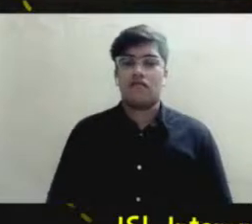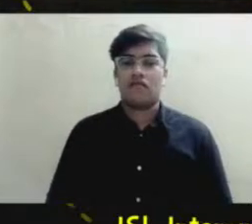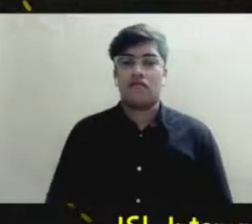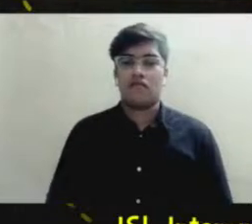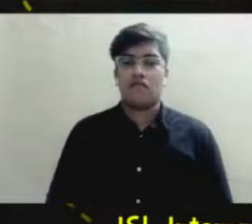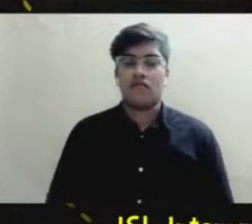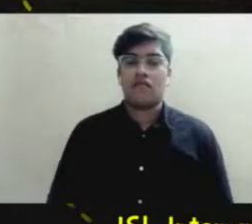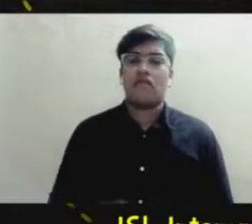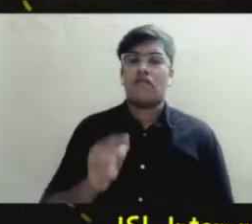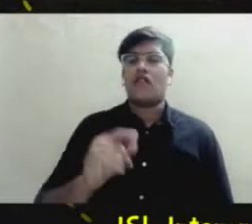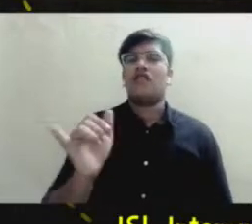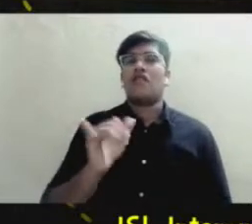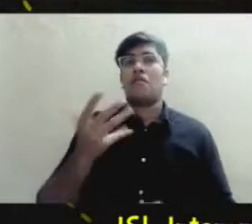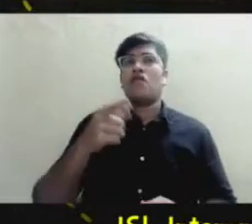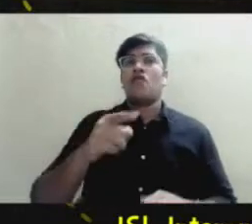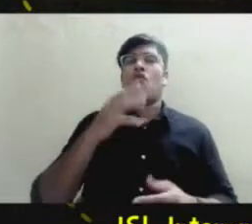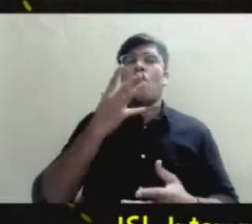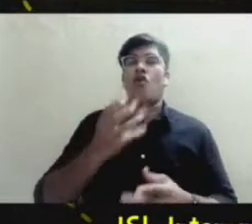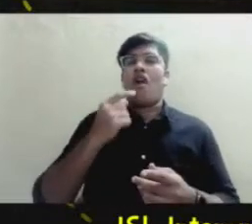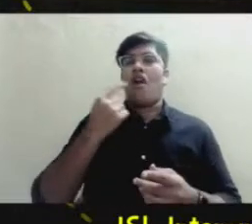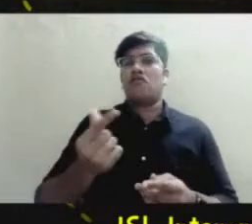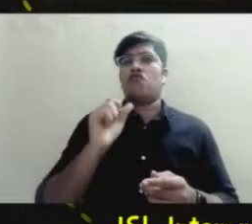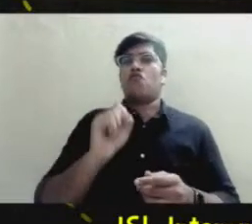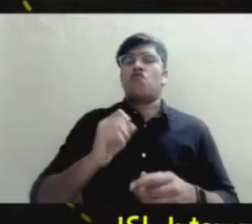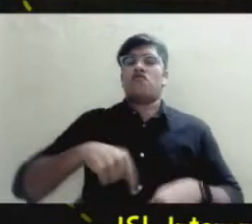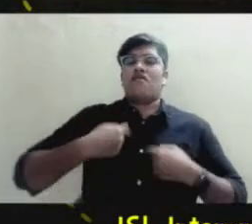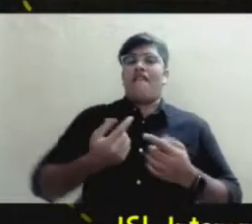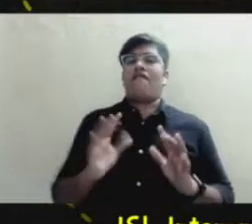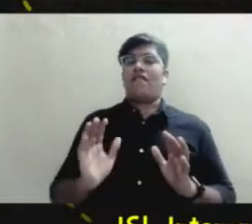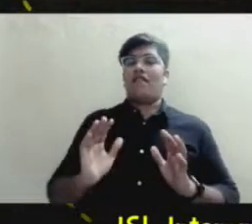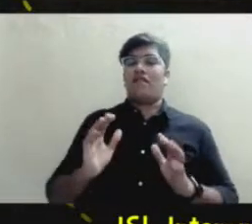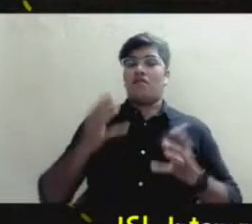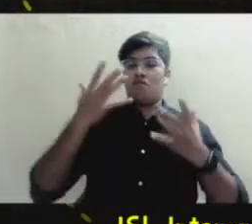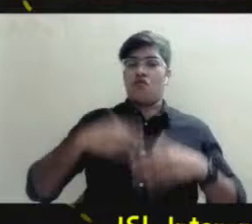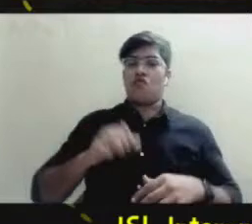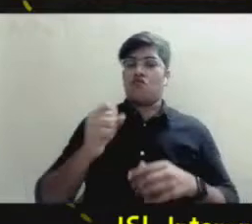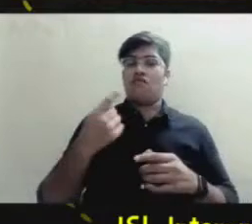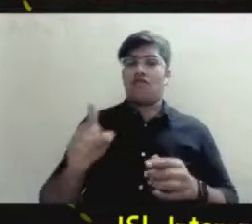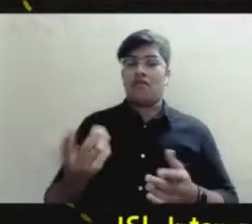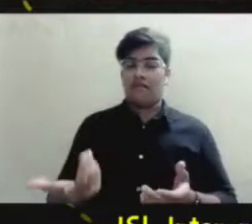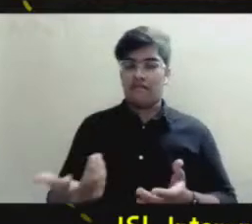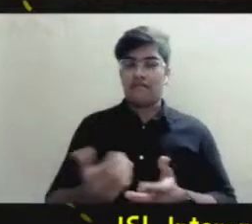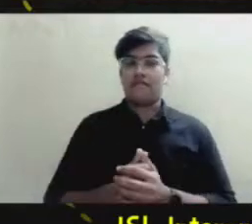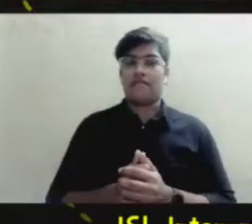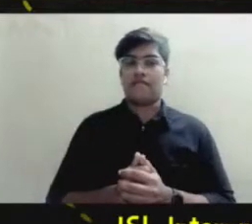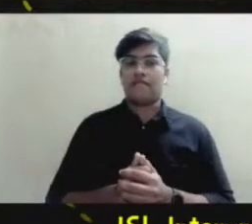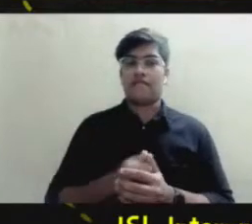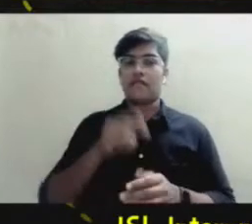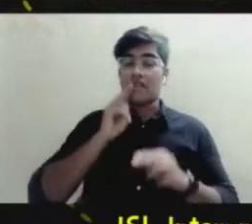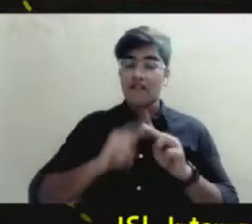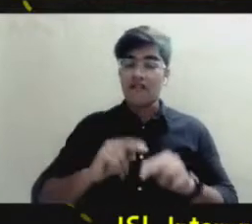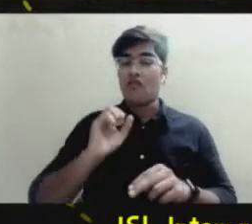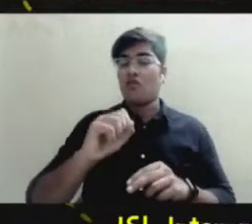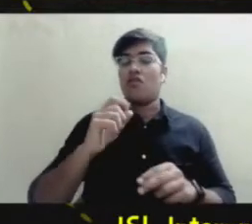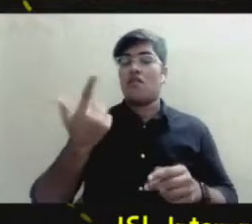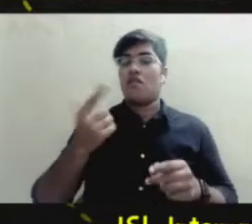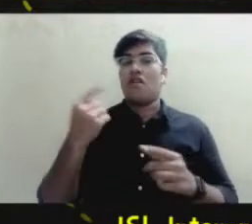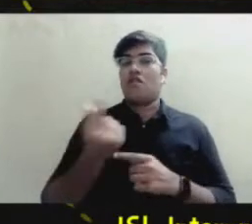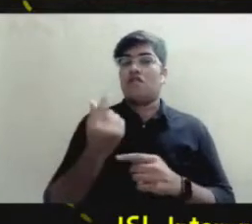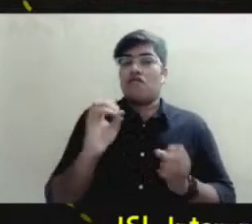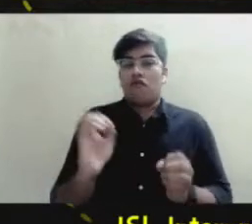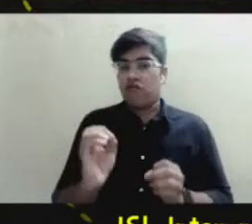Yes. Yeah. And unless it's a passionate urgency for herself, she cannot write with this sense of